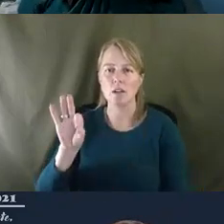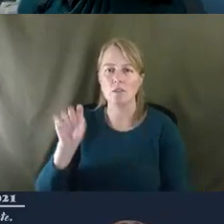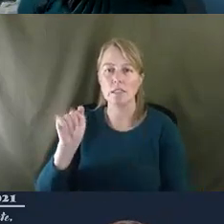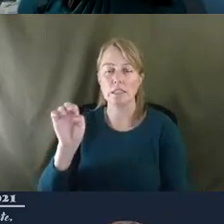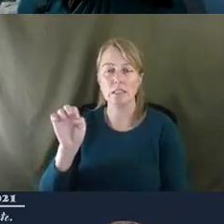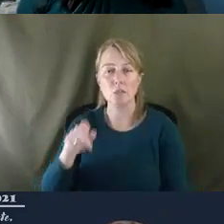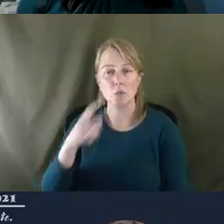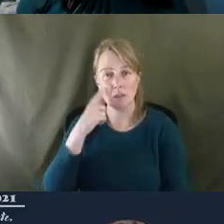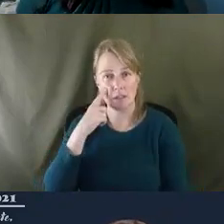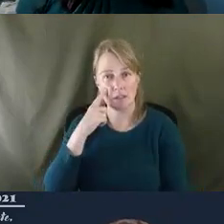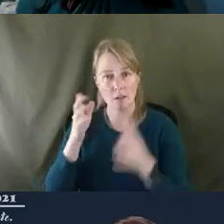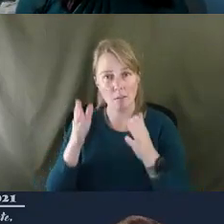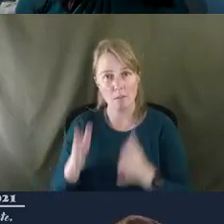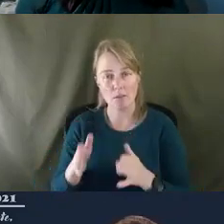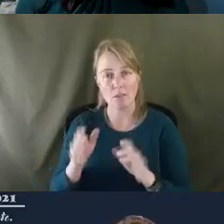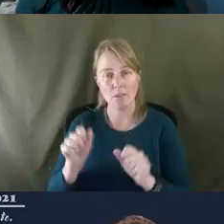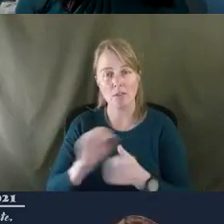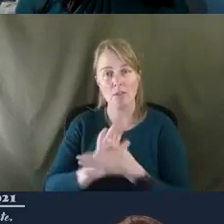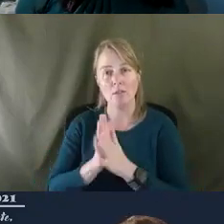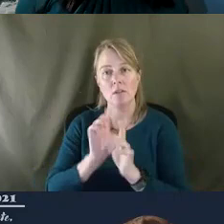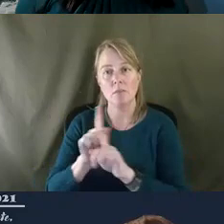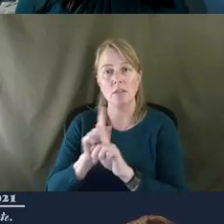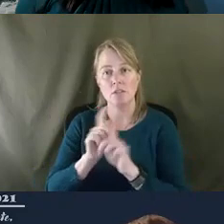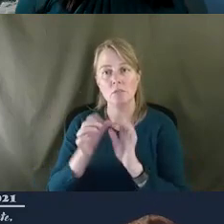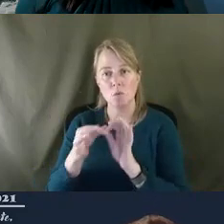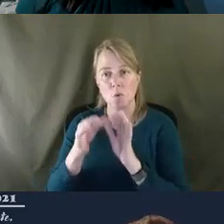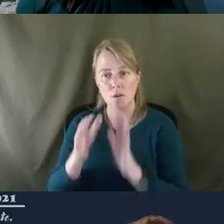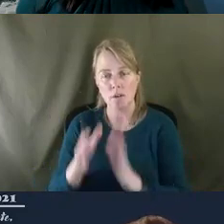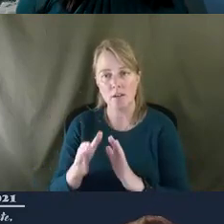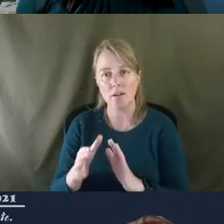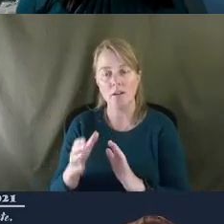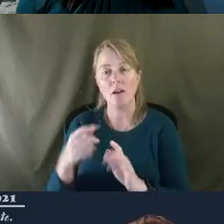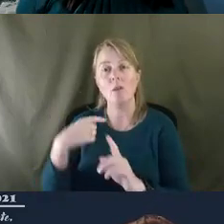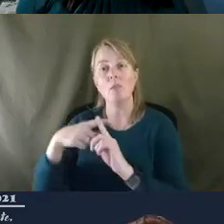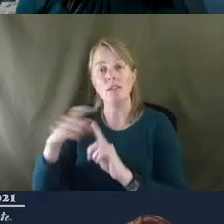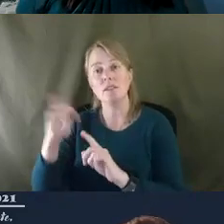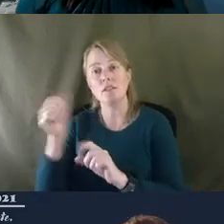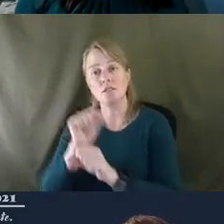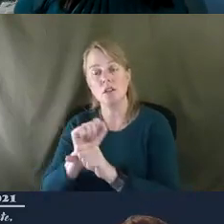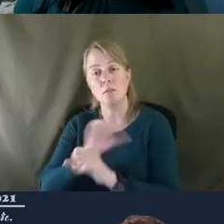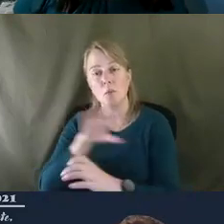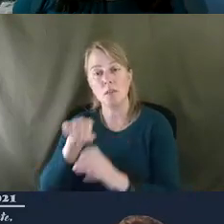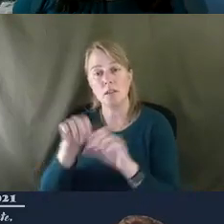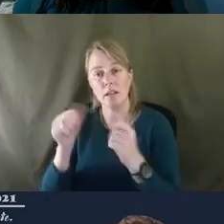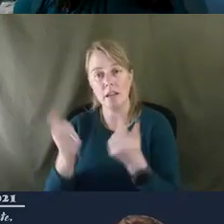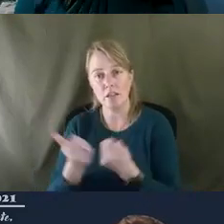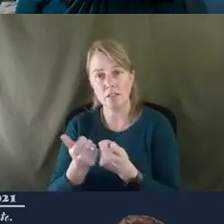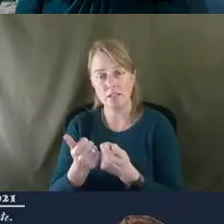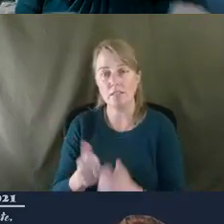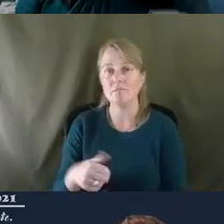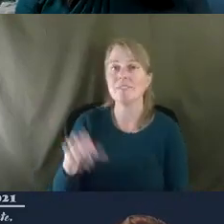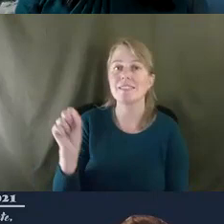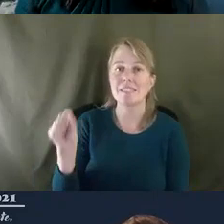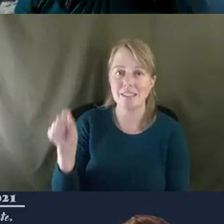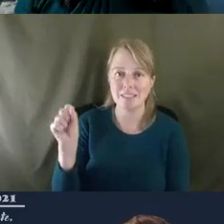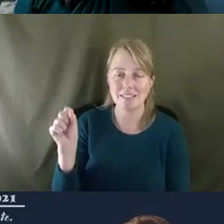think someone could be a mentorship coordinator and also do another job within an agency? Yes.